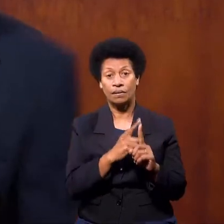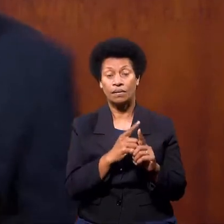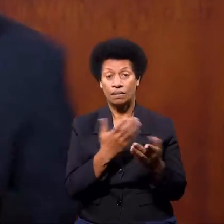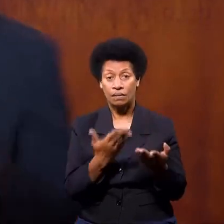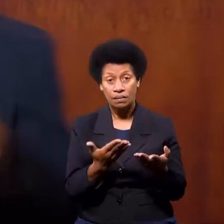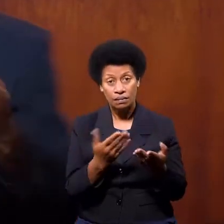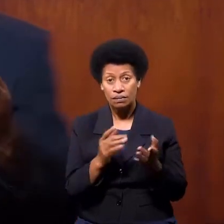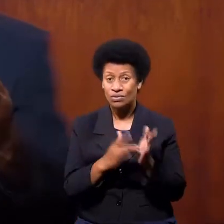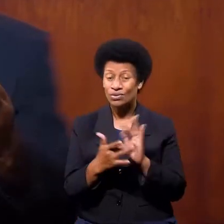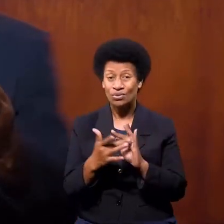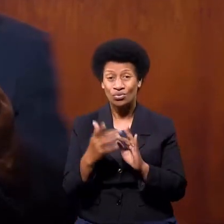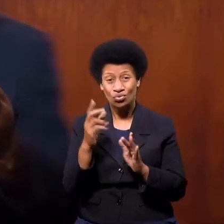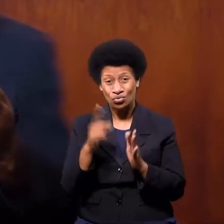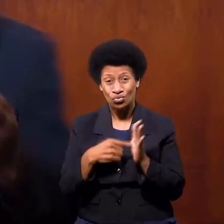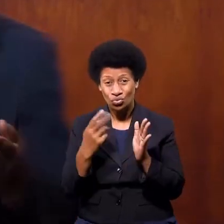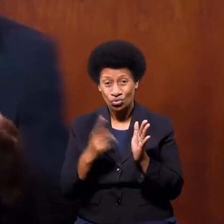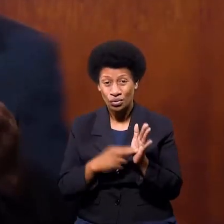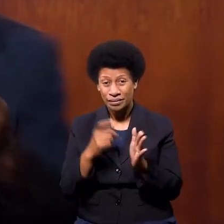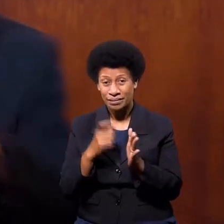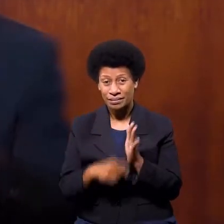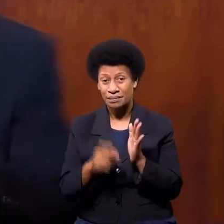Jesus says in